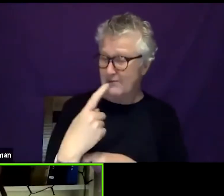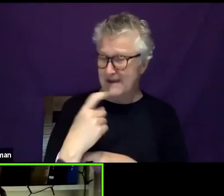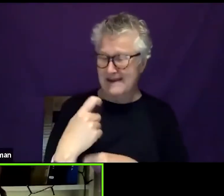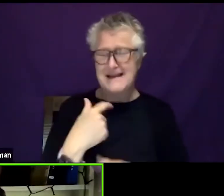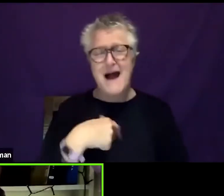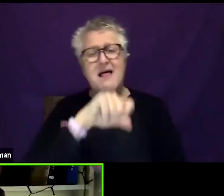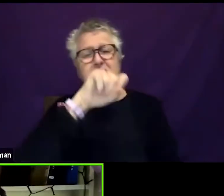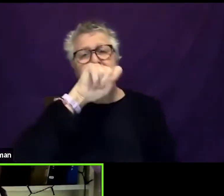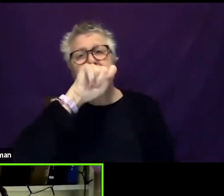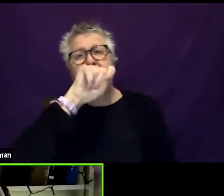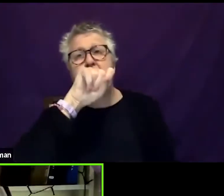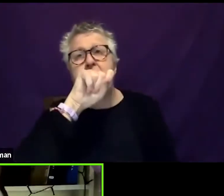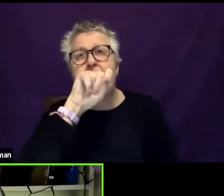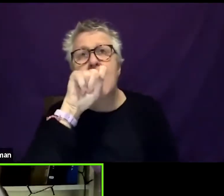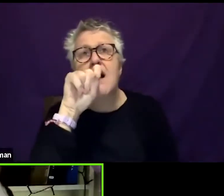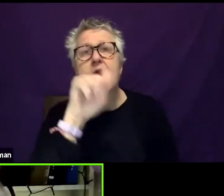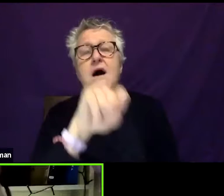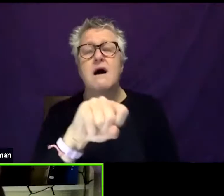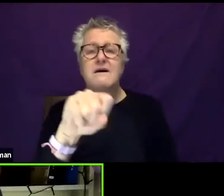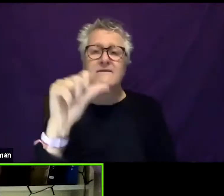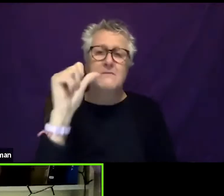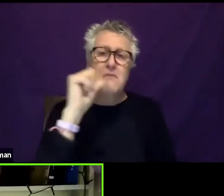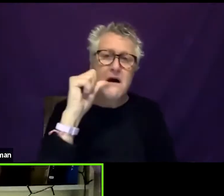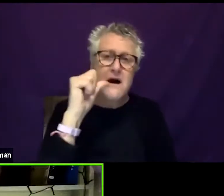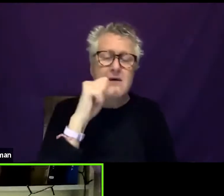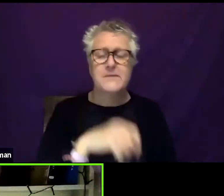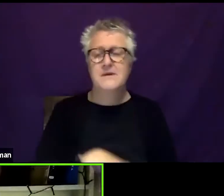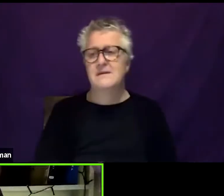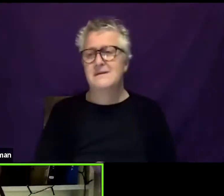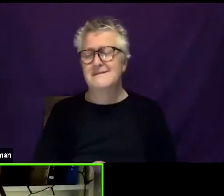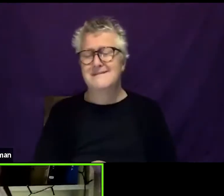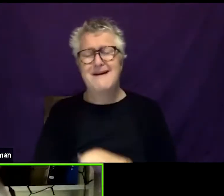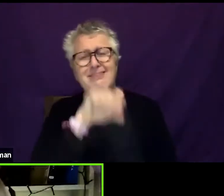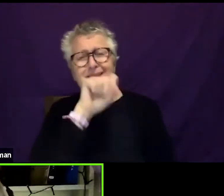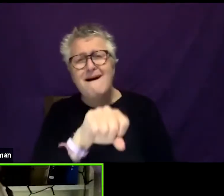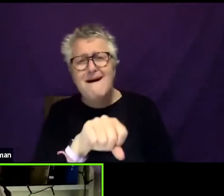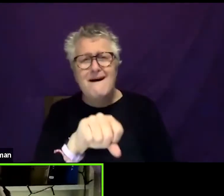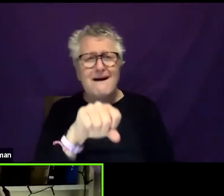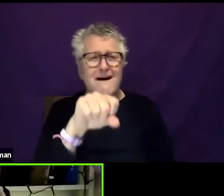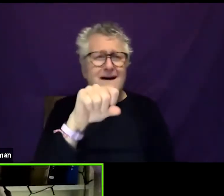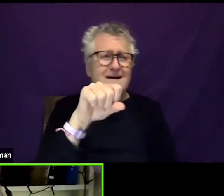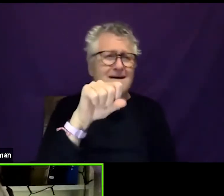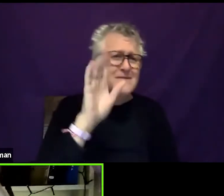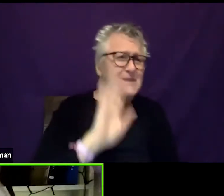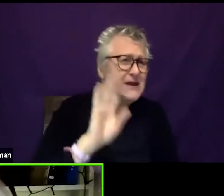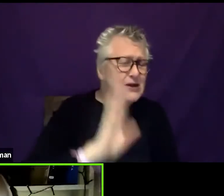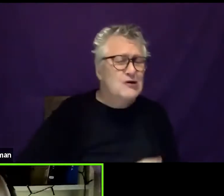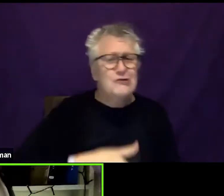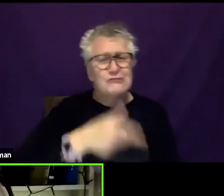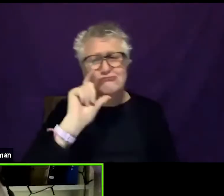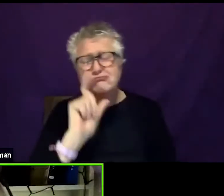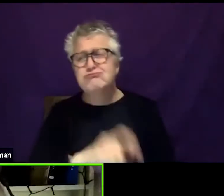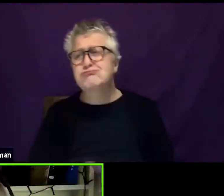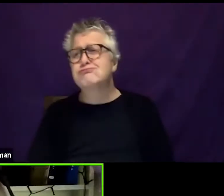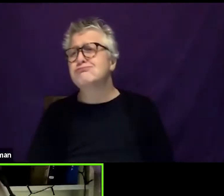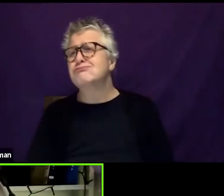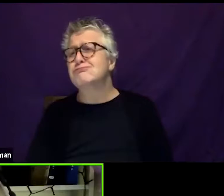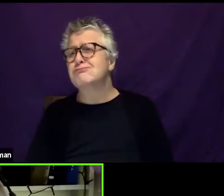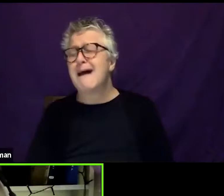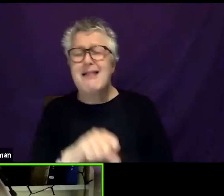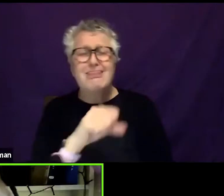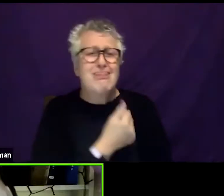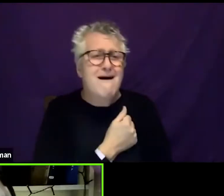I love a chat. I love to get a bit tipsy. I like to shock people in the pub by being a drunk blind lady